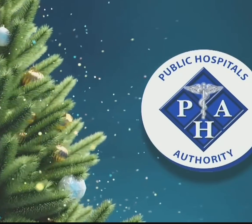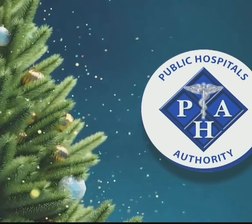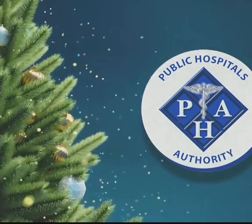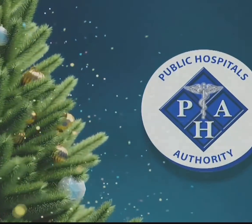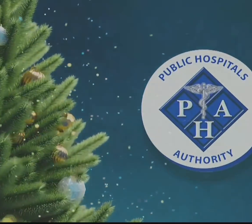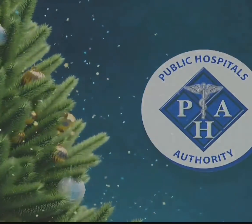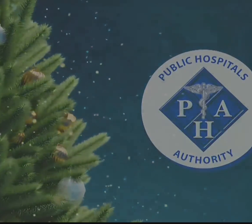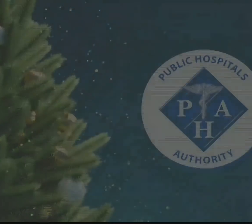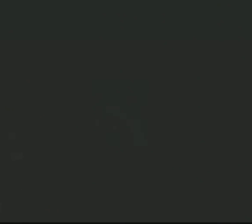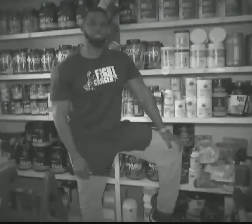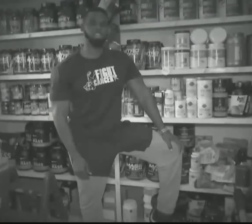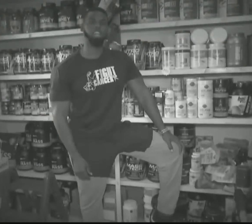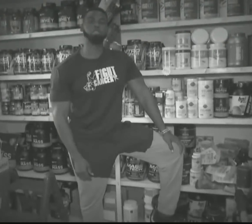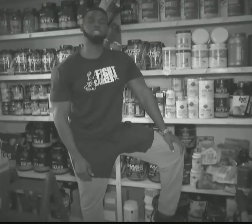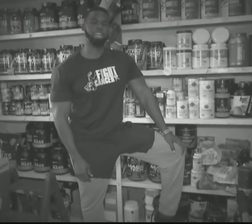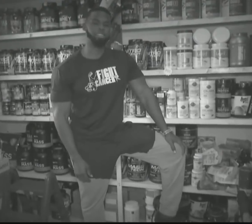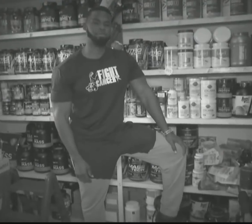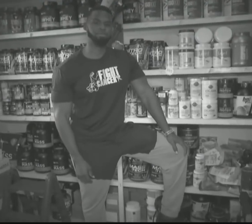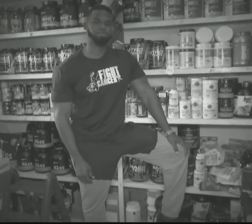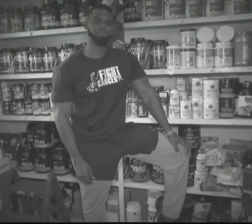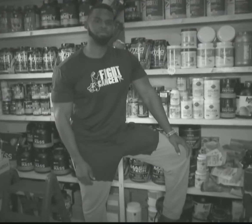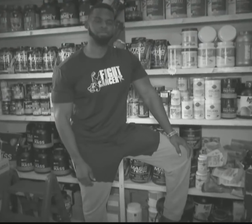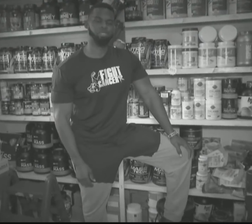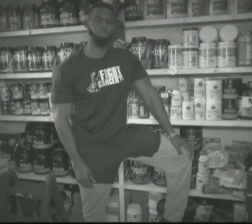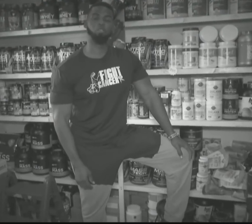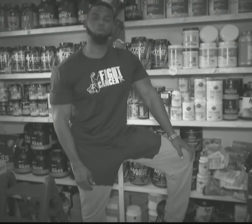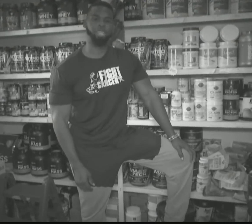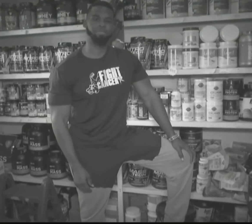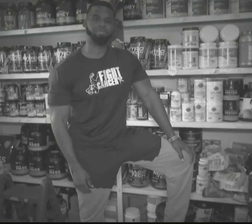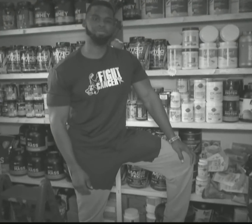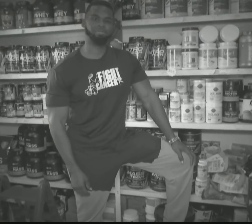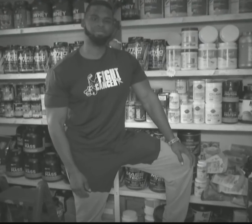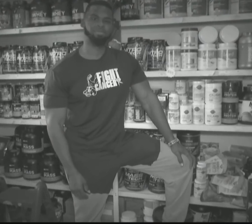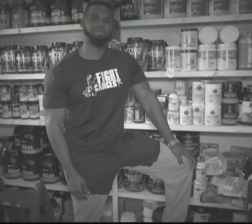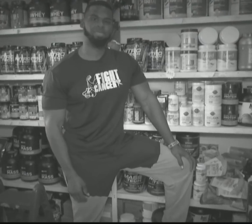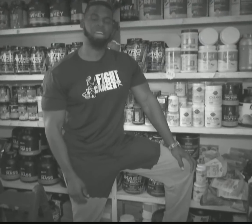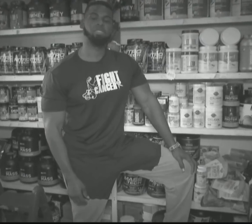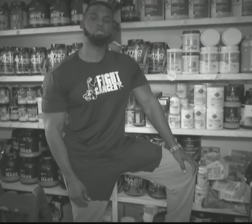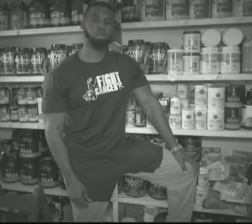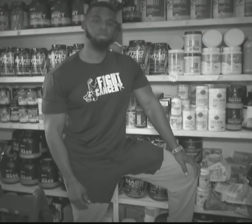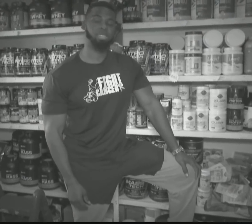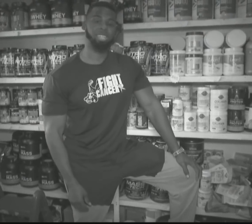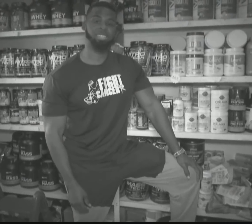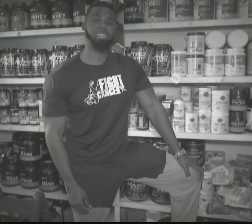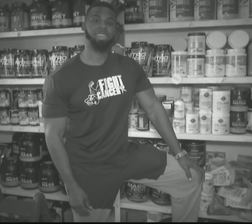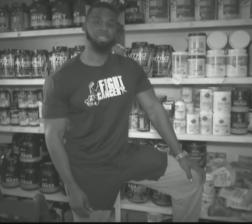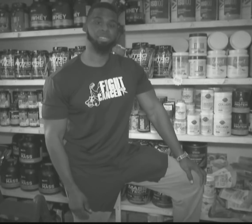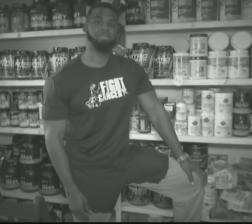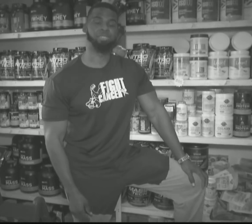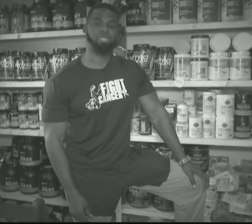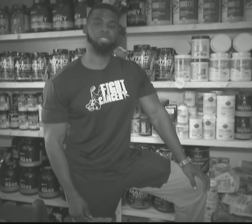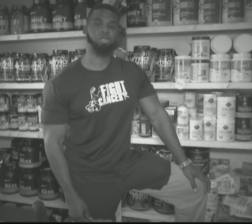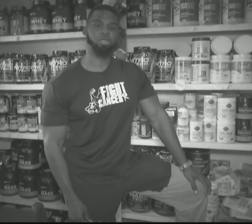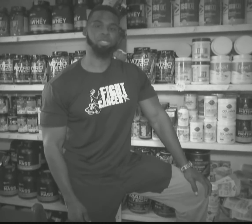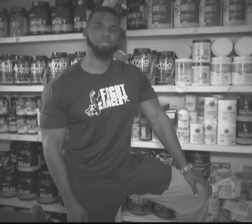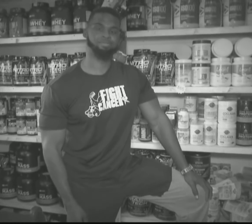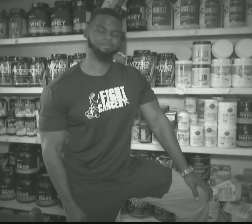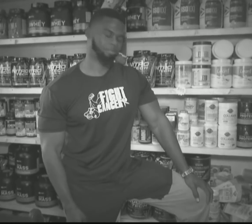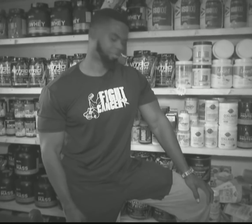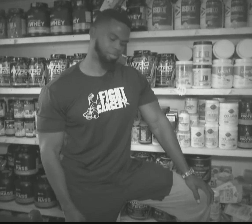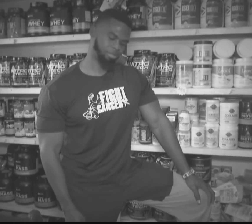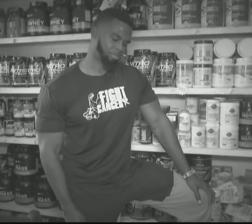best quality health care. Are you tired, overweight, having trouble sticking to your health and fitness